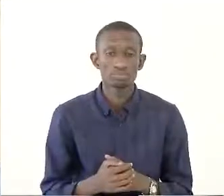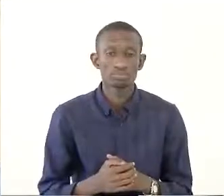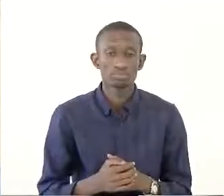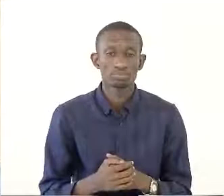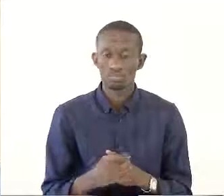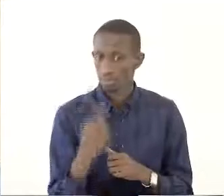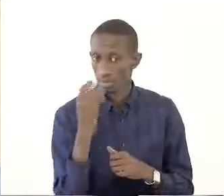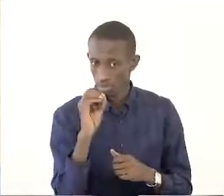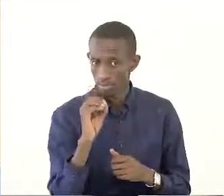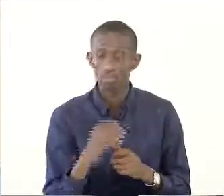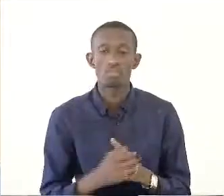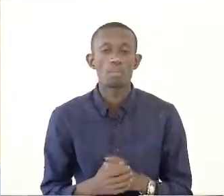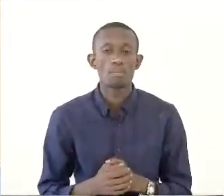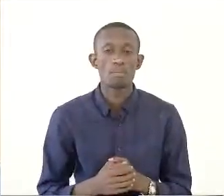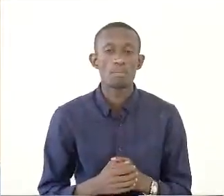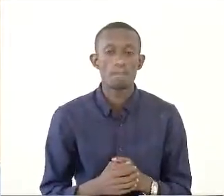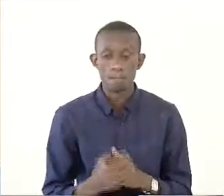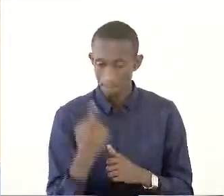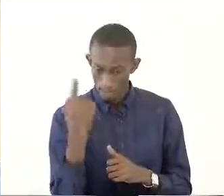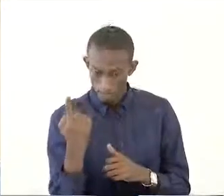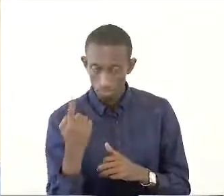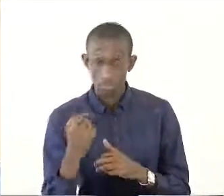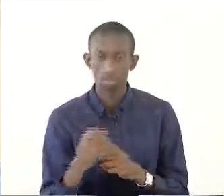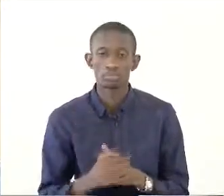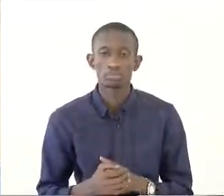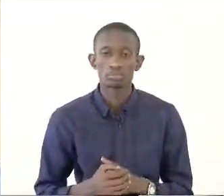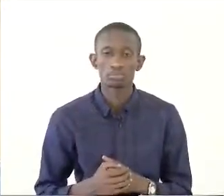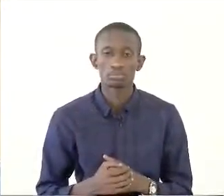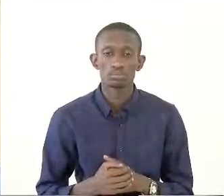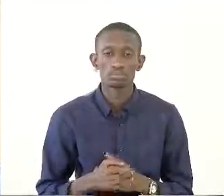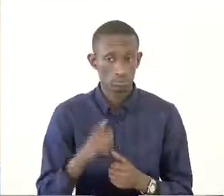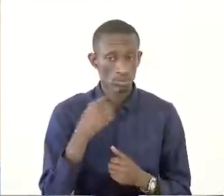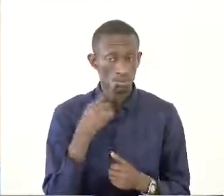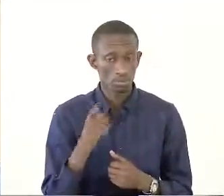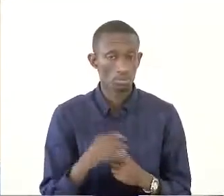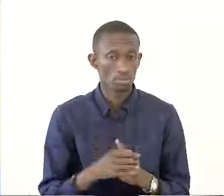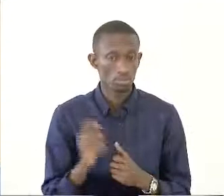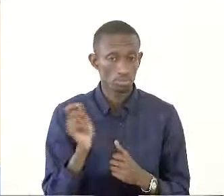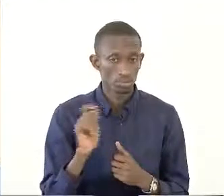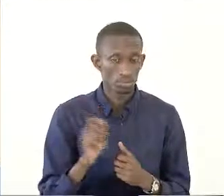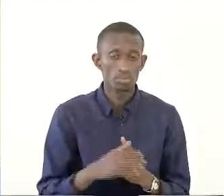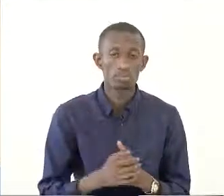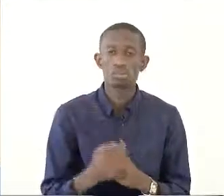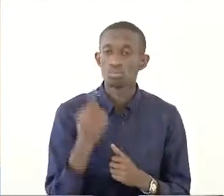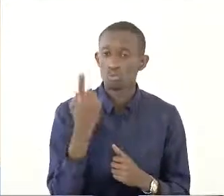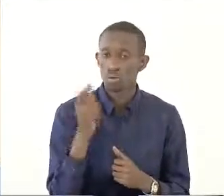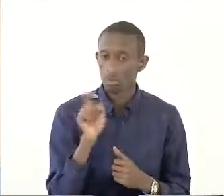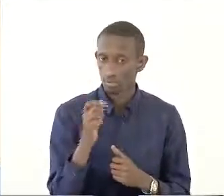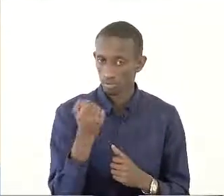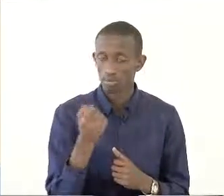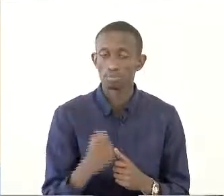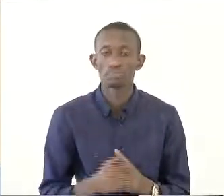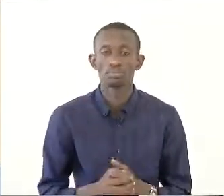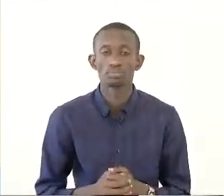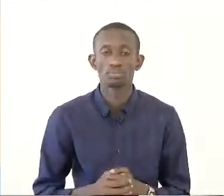0, 1, and they told us to put 1.5,